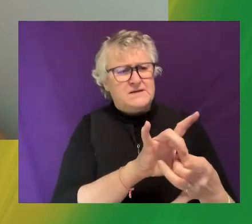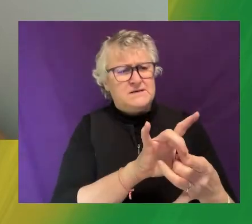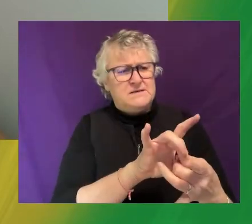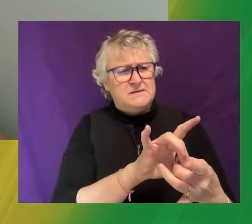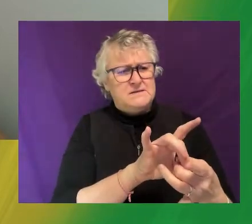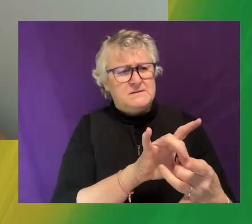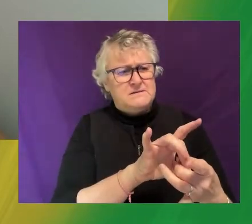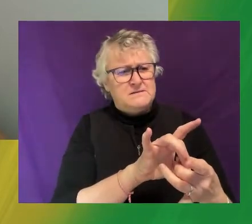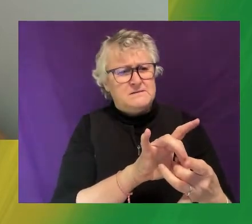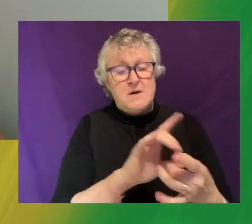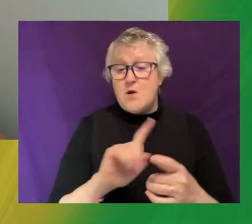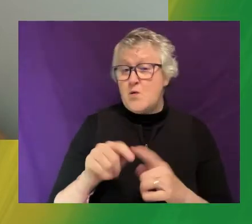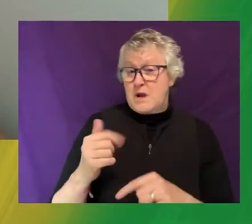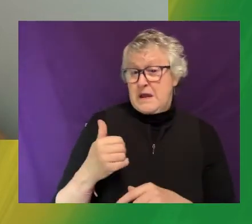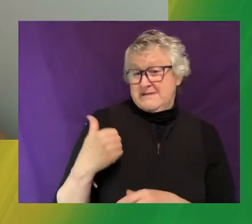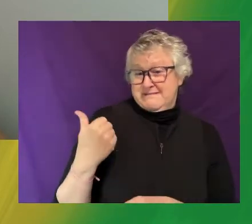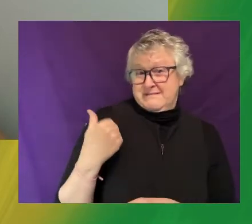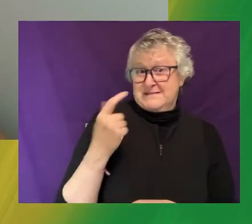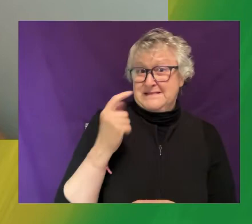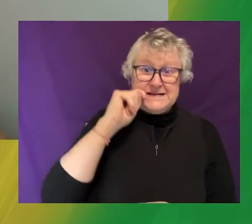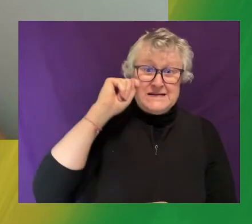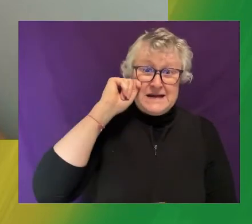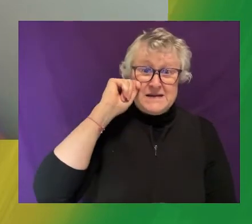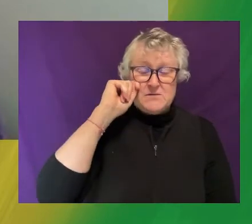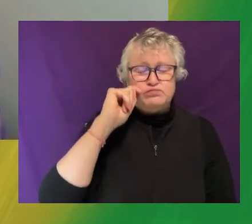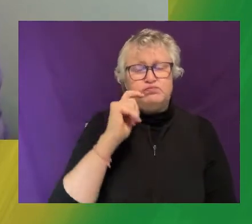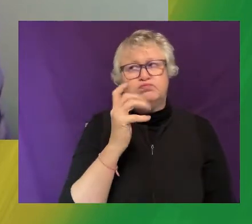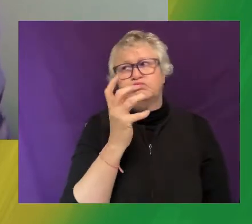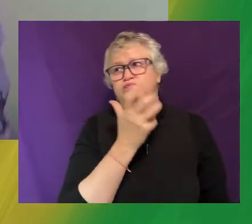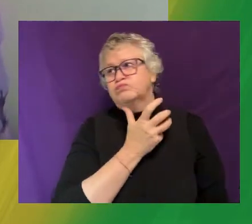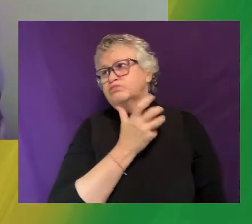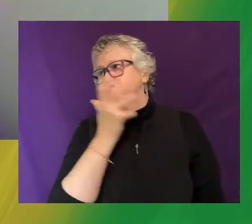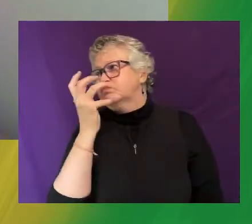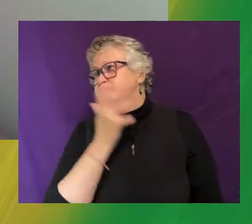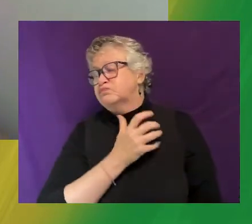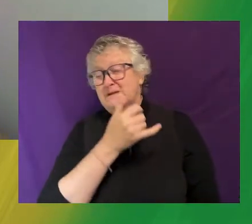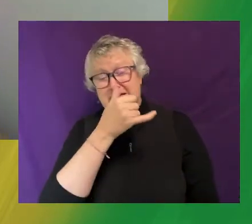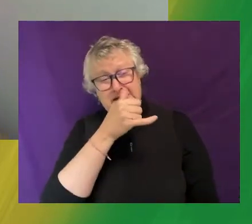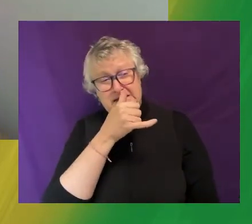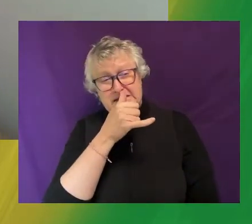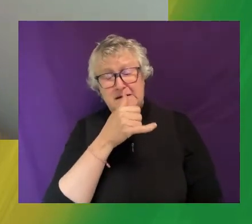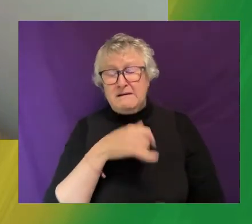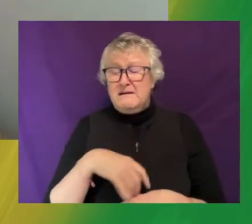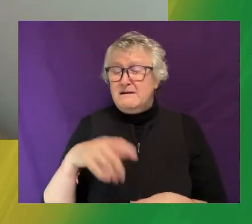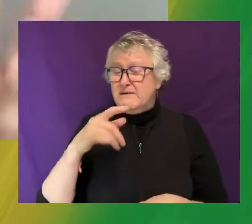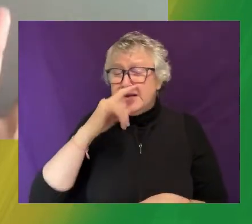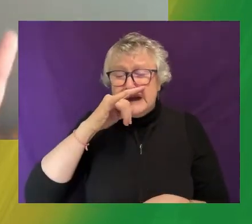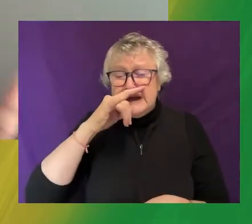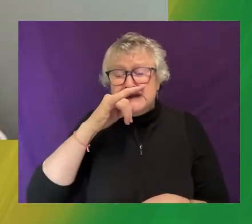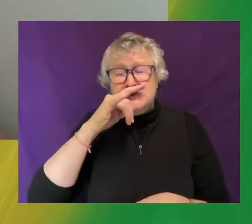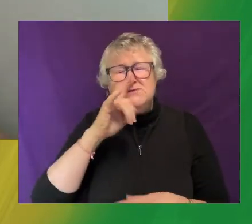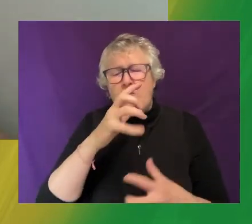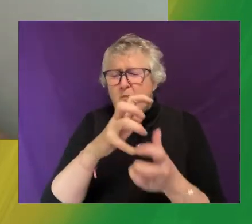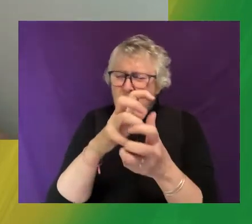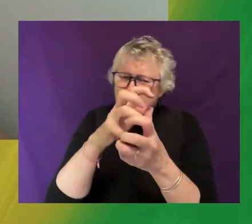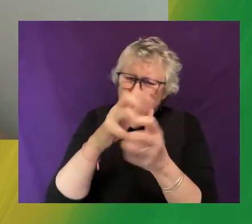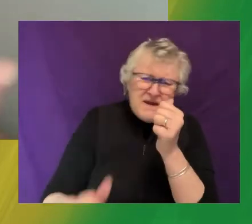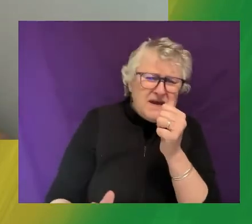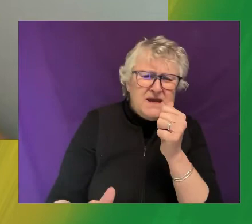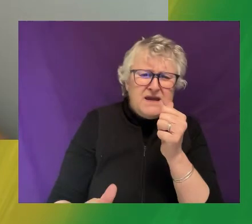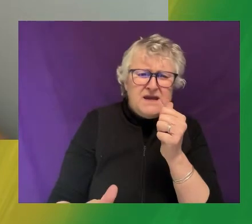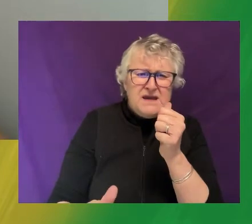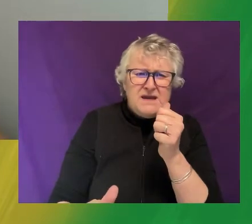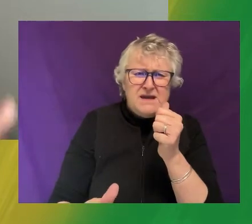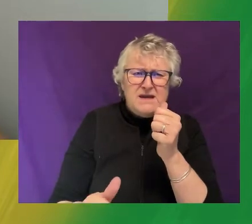Back when I was a preteen, oh my, kids those days could be so mean. I owned my name Peace and wrote the sign next